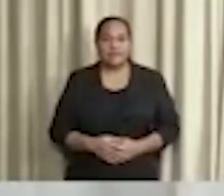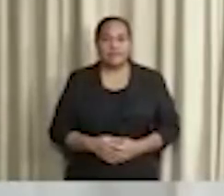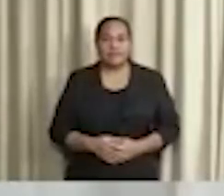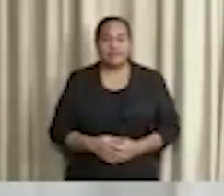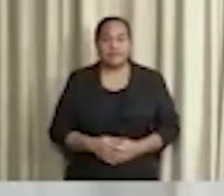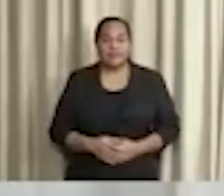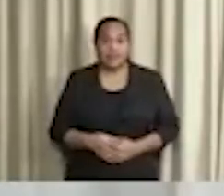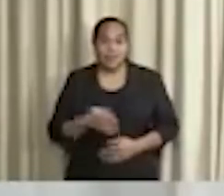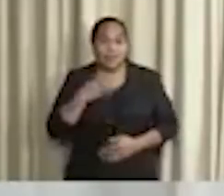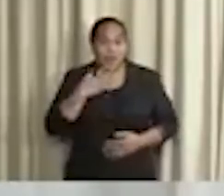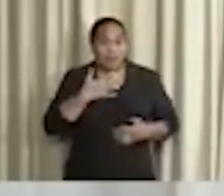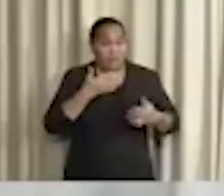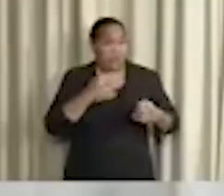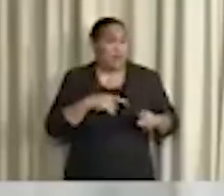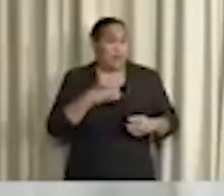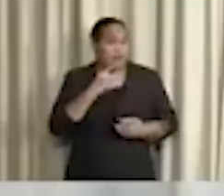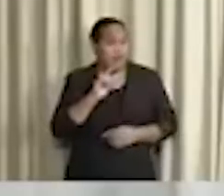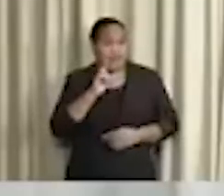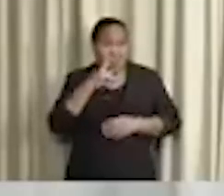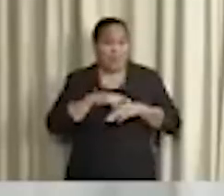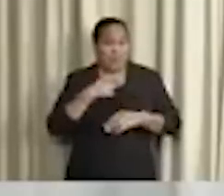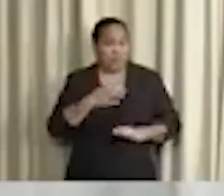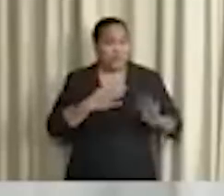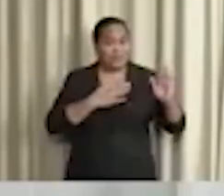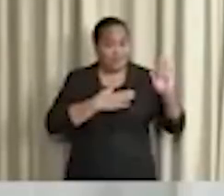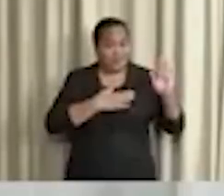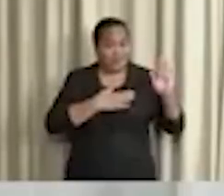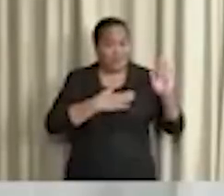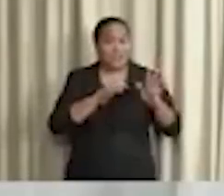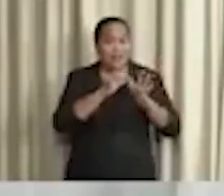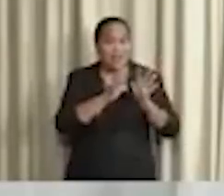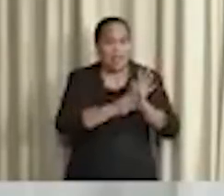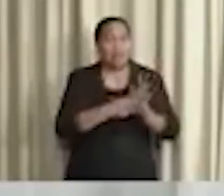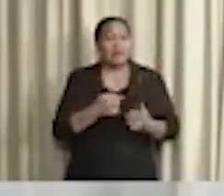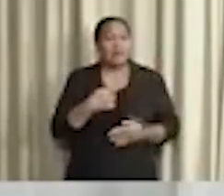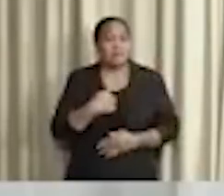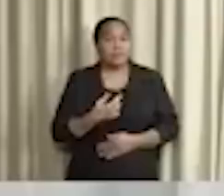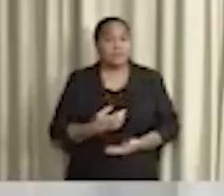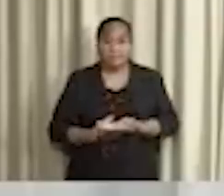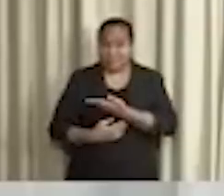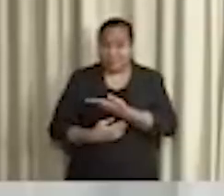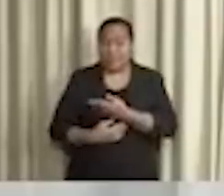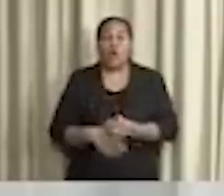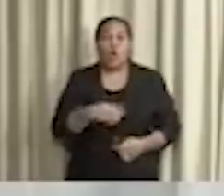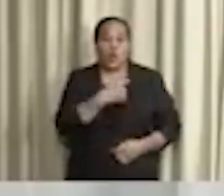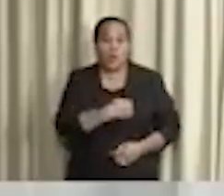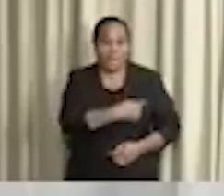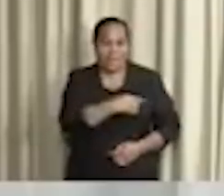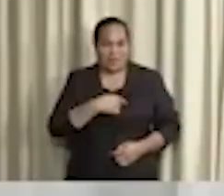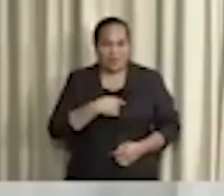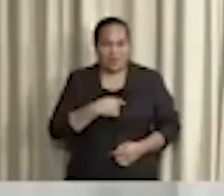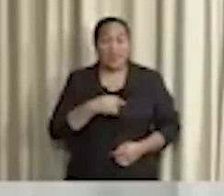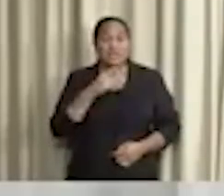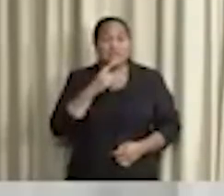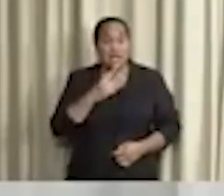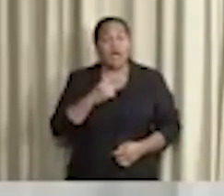Fairly soon after I was sworn in as the Prime Minister, I made a commitment that I would